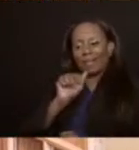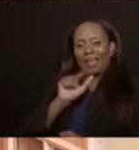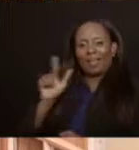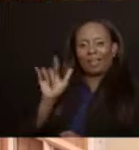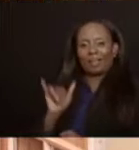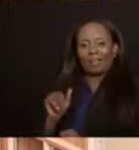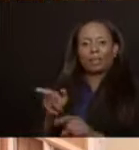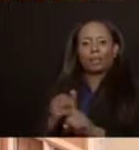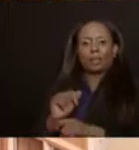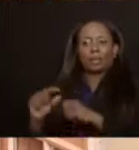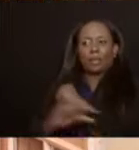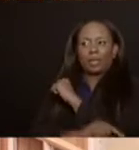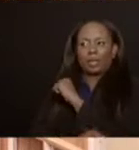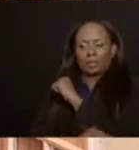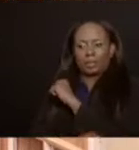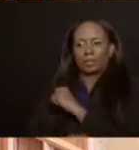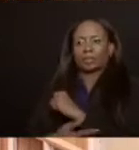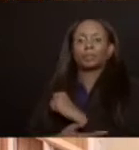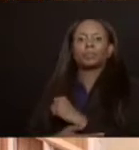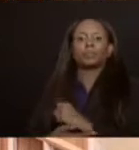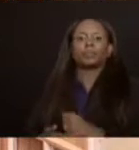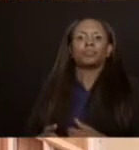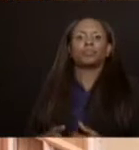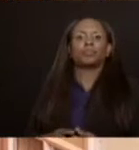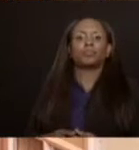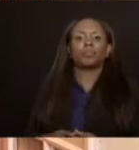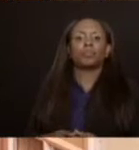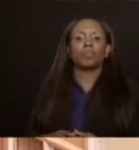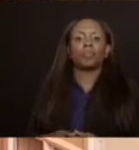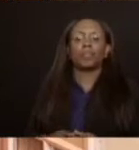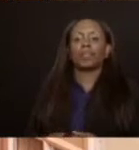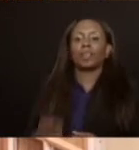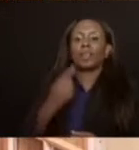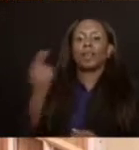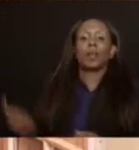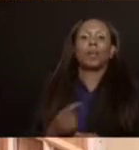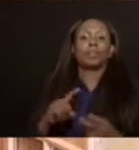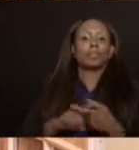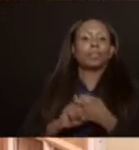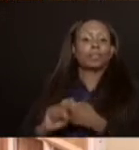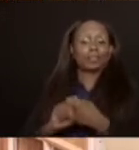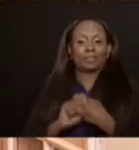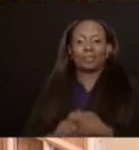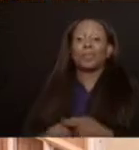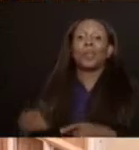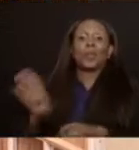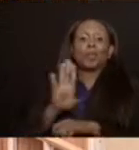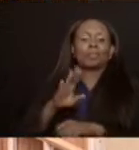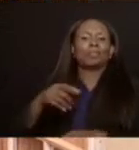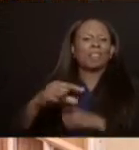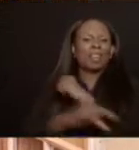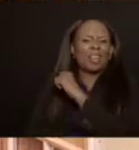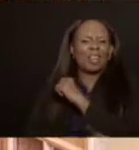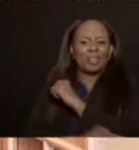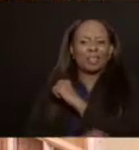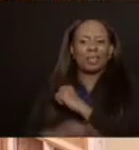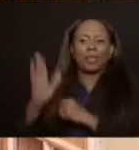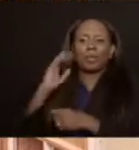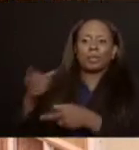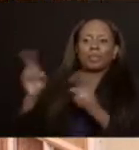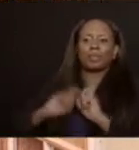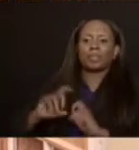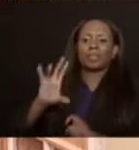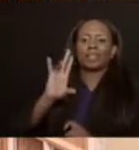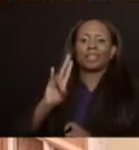once again has shown that he's prepared to be a friend of Barbados all the time. Guyana is prepared to be a friend, and we will receive